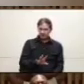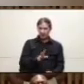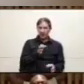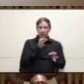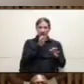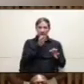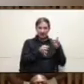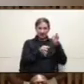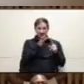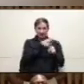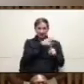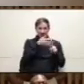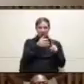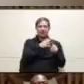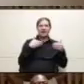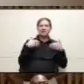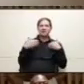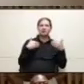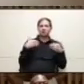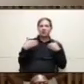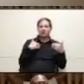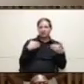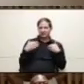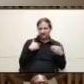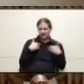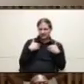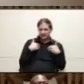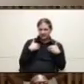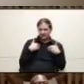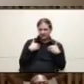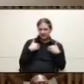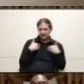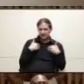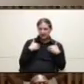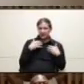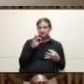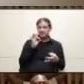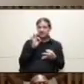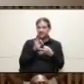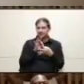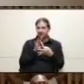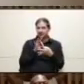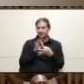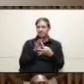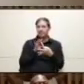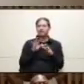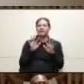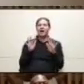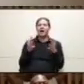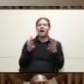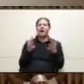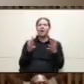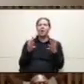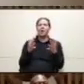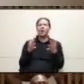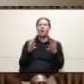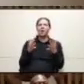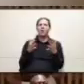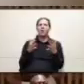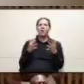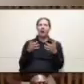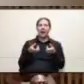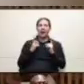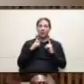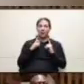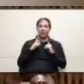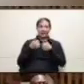politicization of the administration? And specifically, how was it justified that a senior